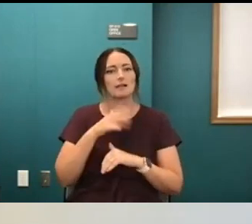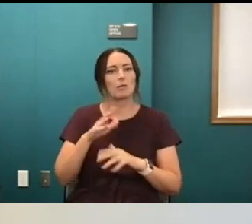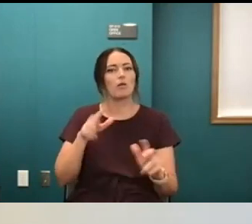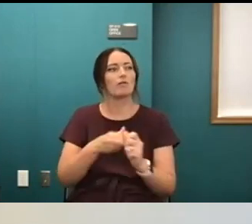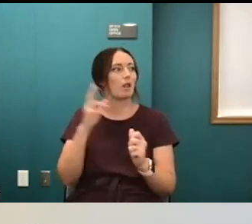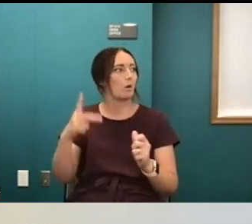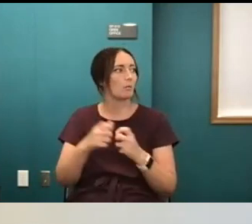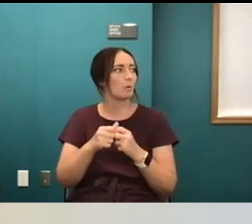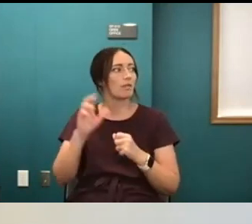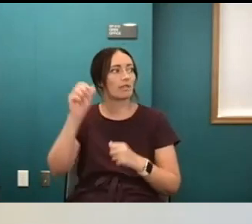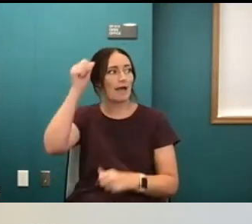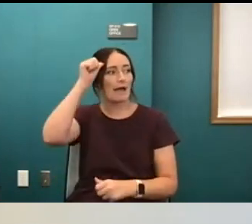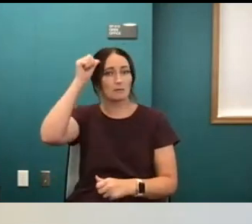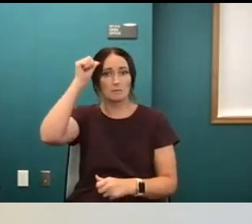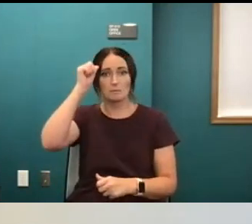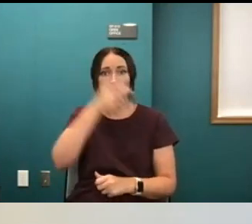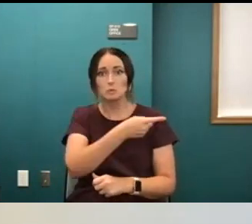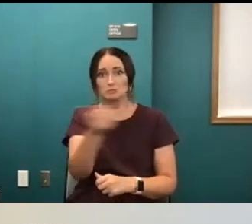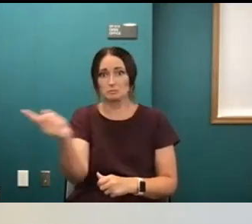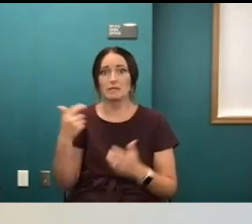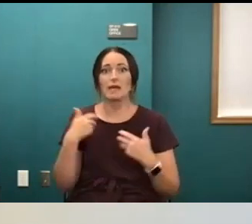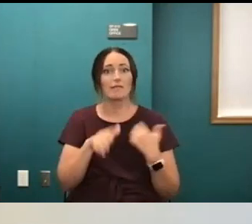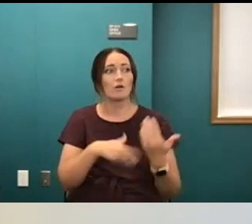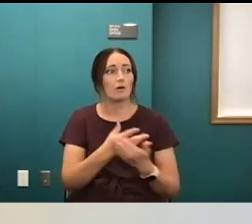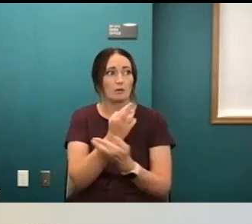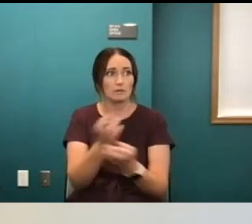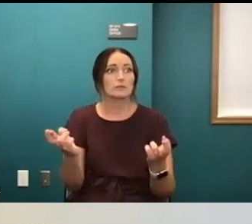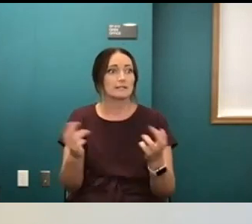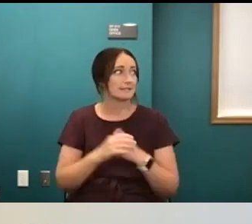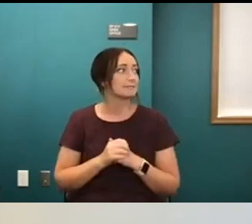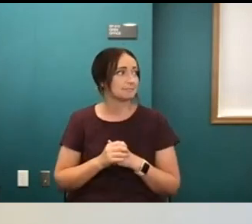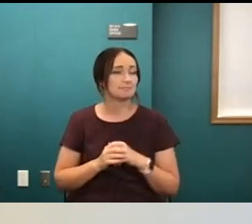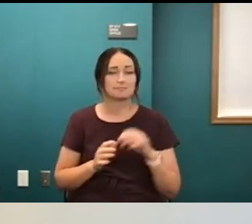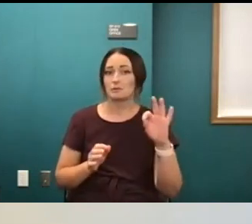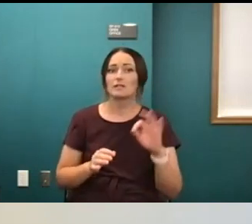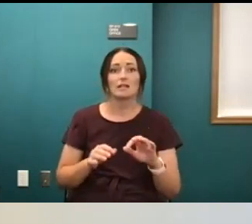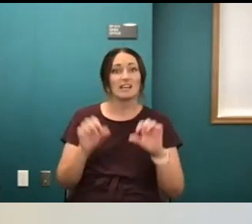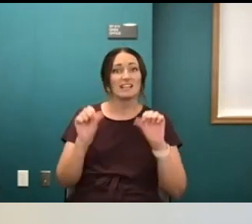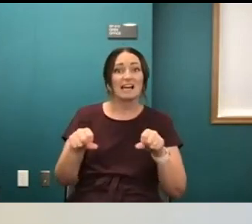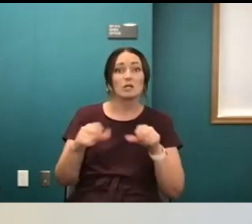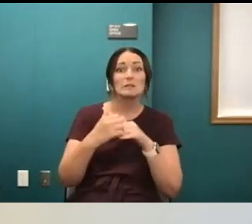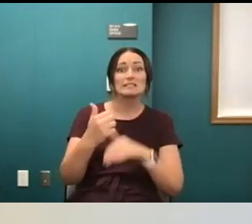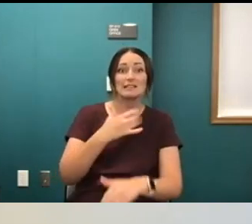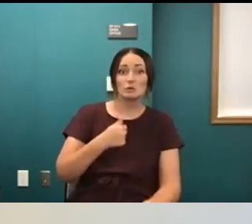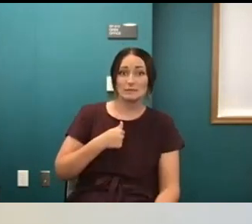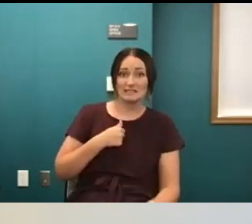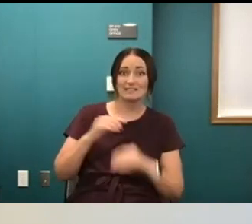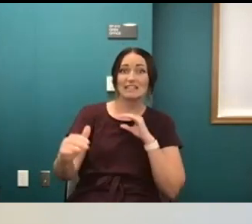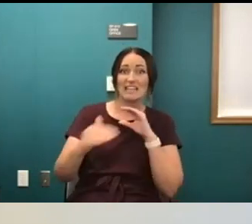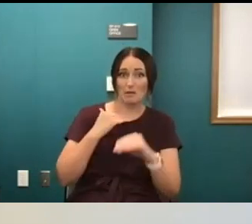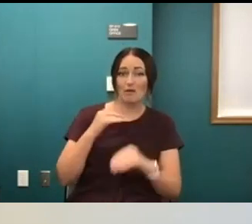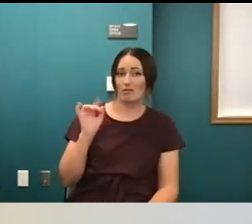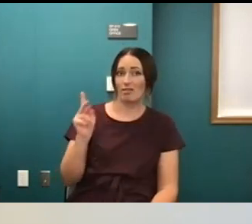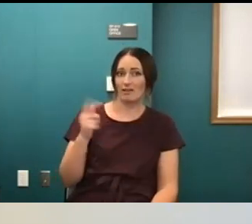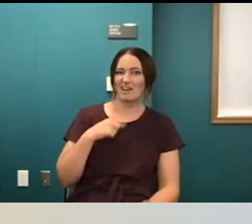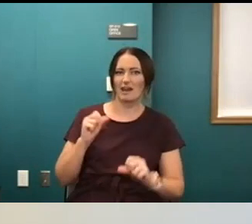Adam if that's okay, so that you guys have all those resources. Perfect. Yeah, if you'll actually send me that link in an email or something, I can link